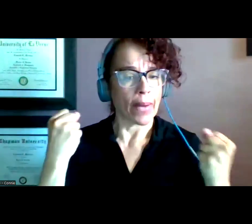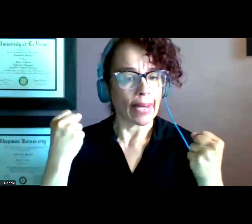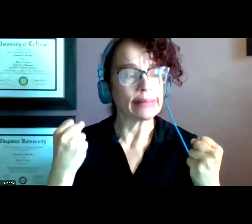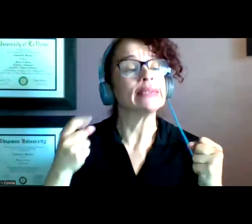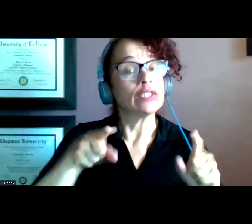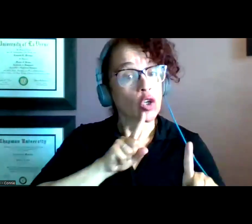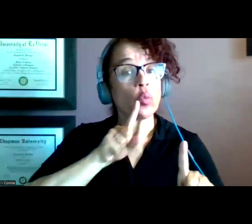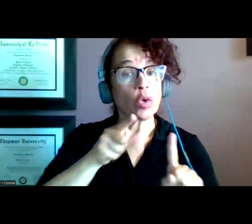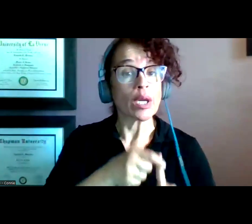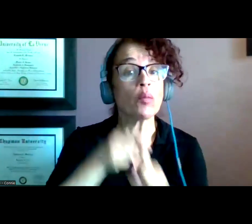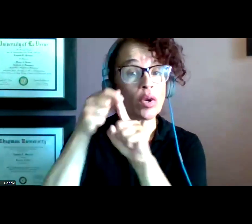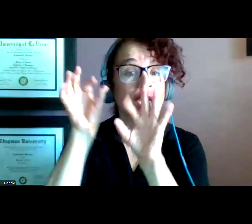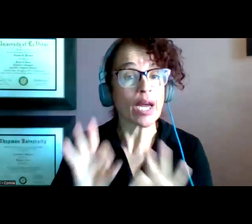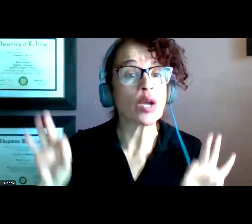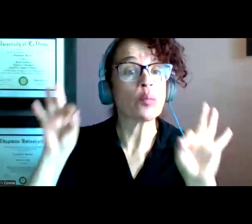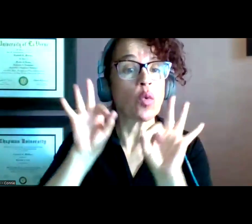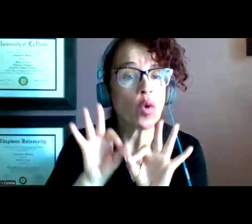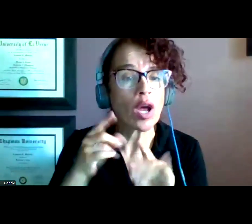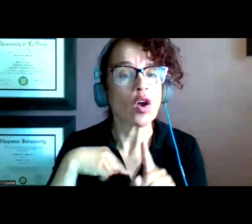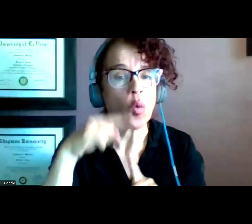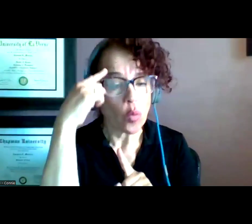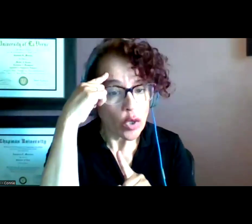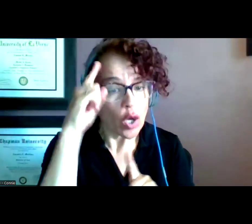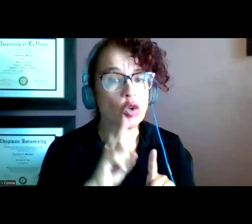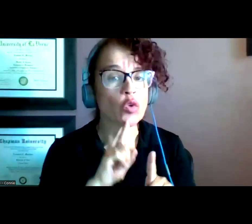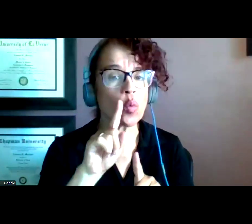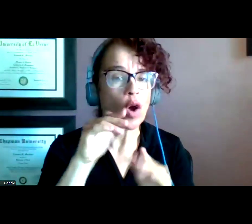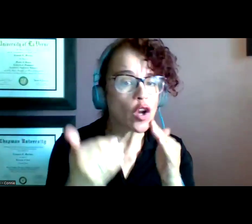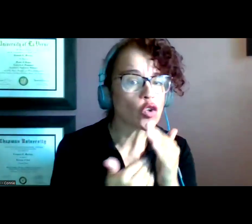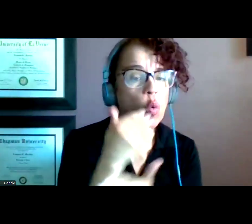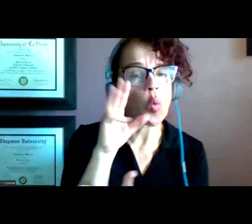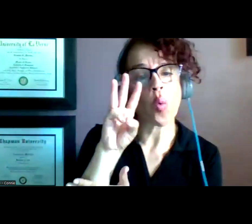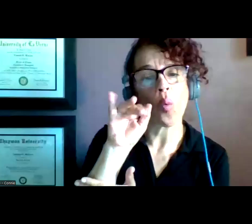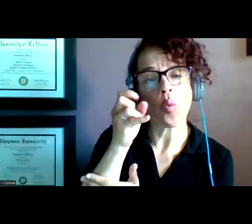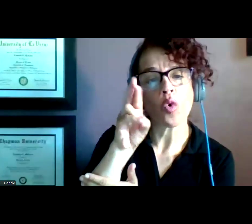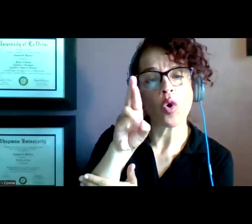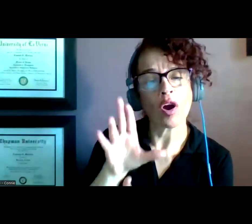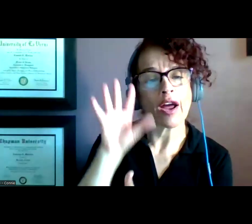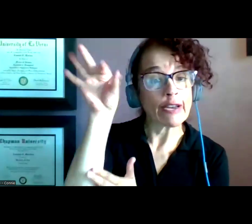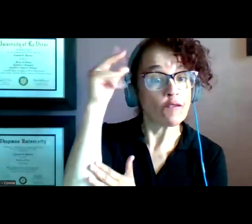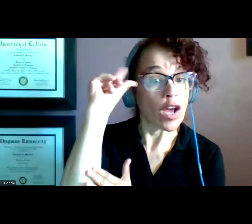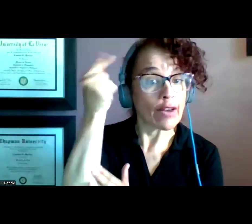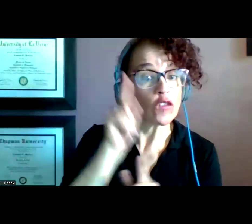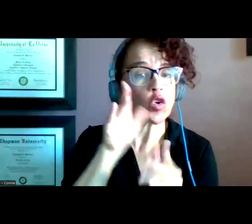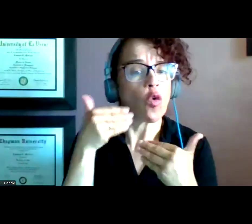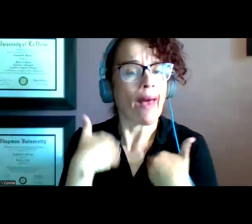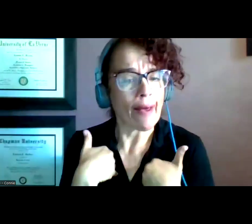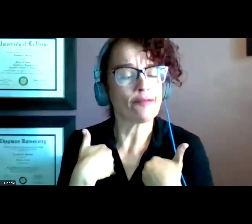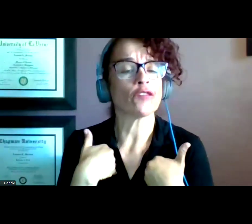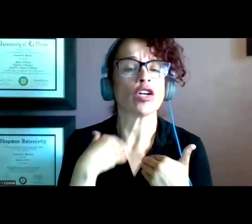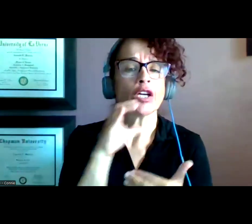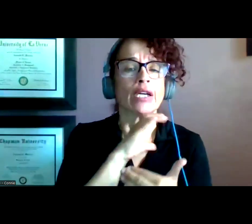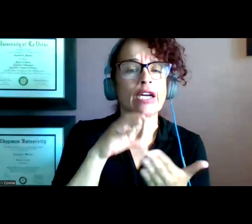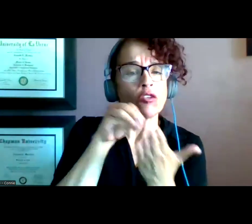this is really particularly important as we think about the renewal of our waivers with the federal government, really having